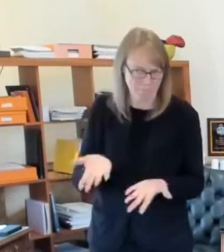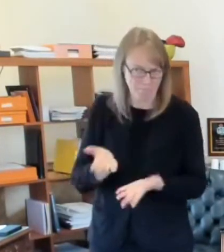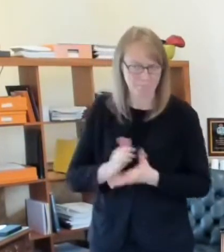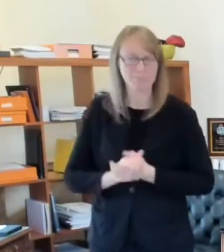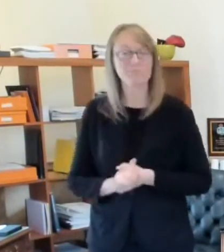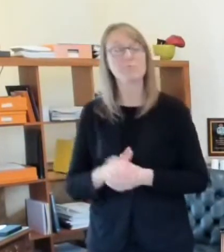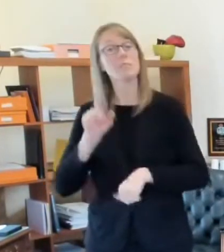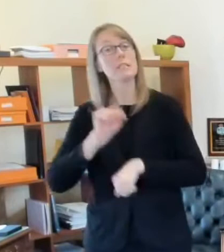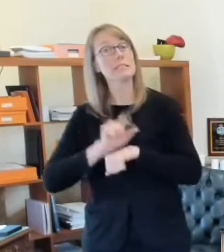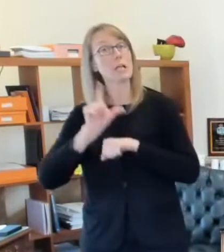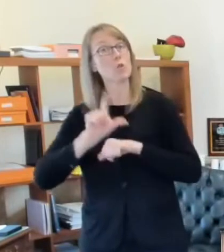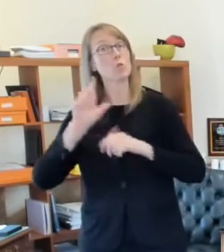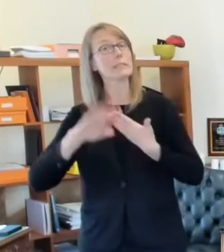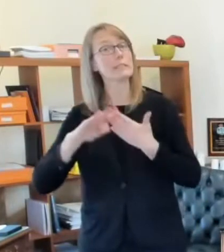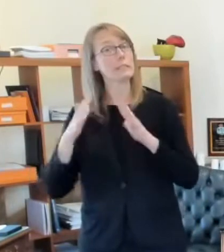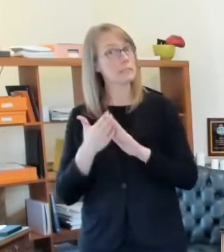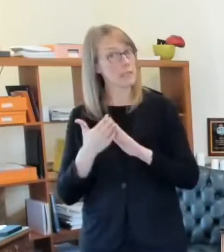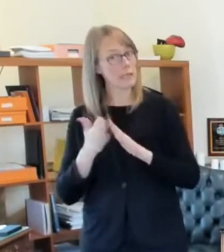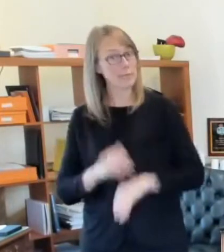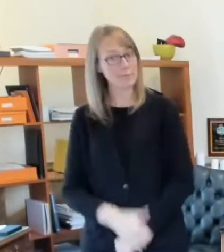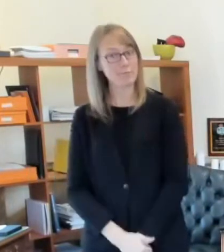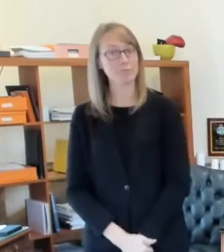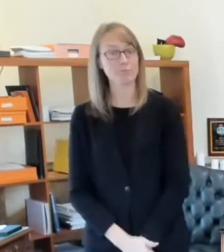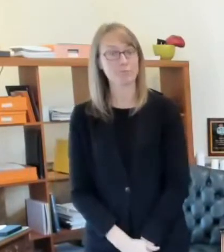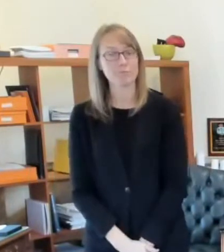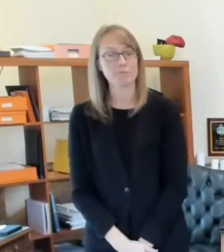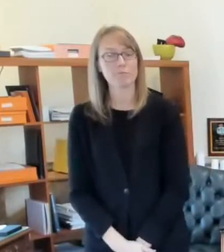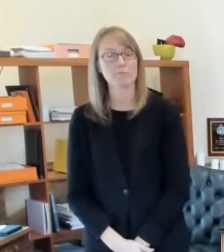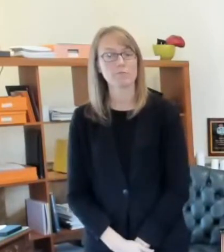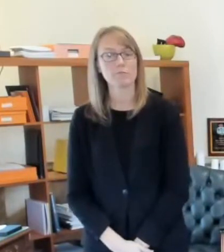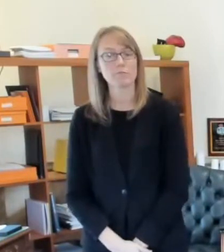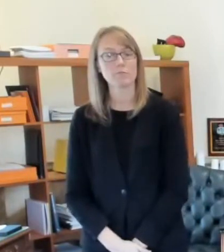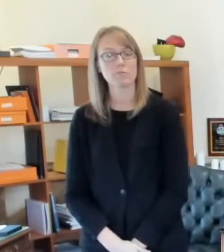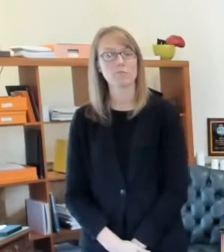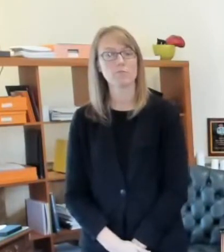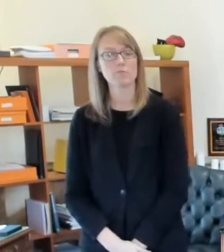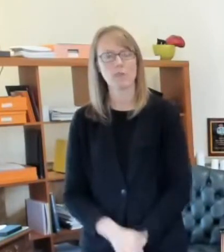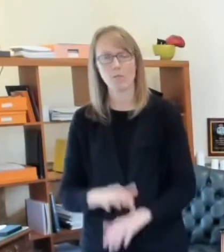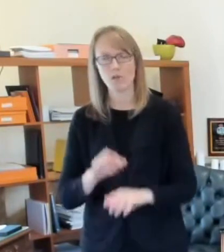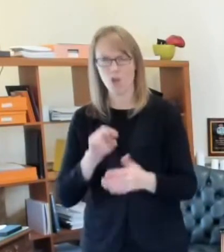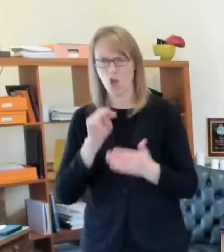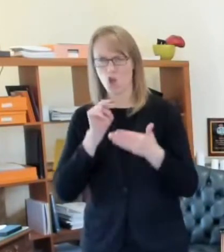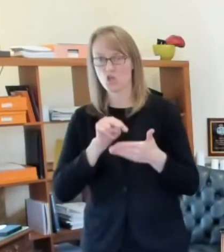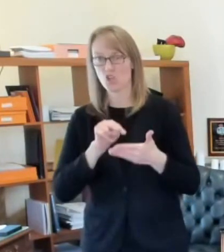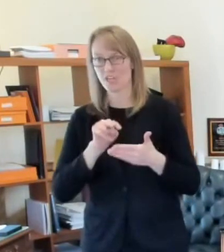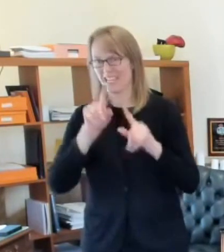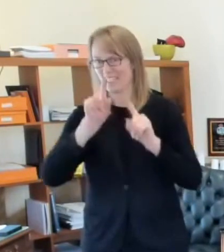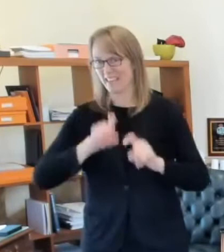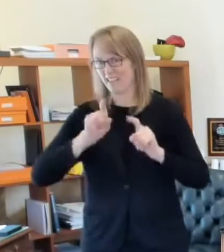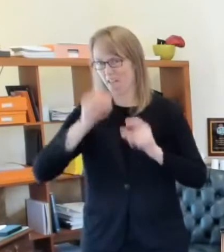We have had, what's our total number of tests?